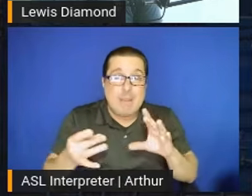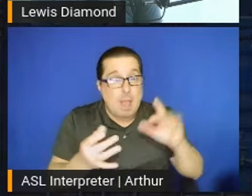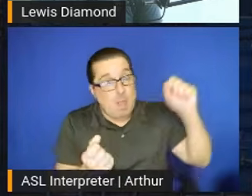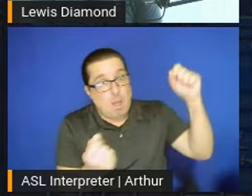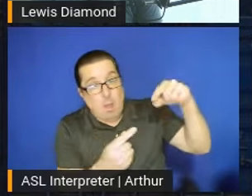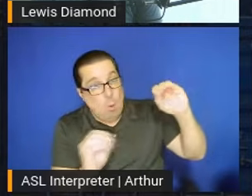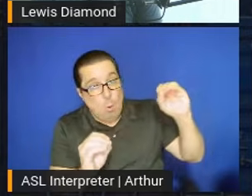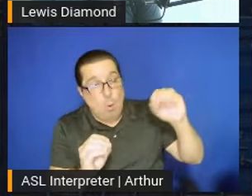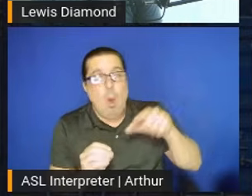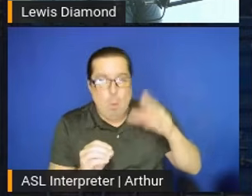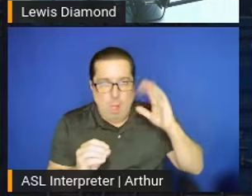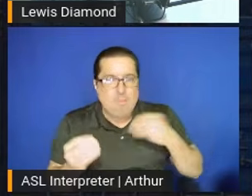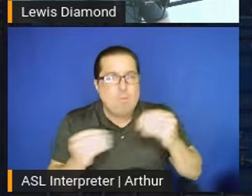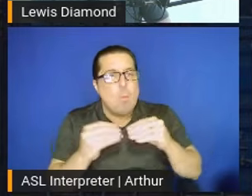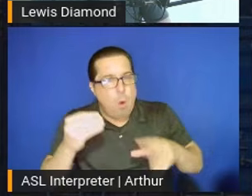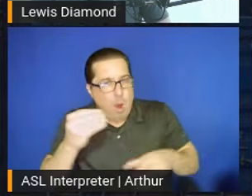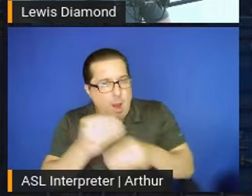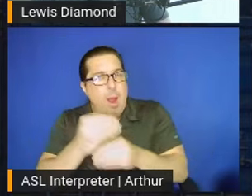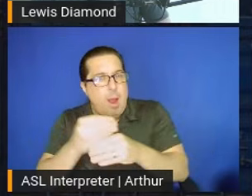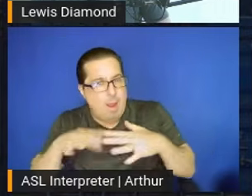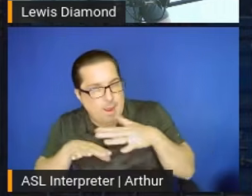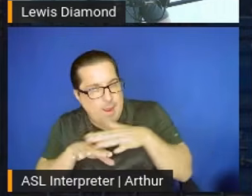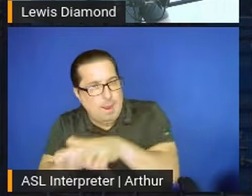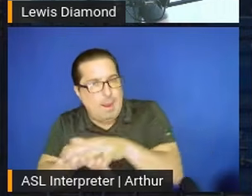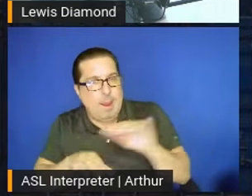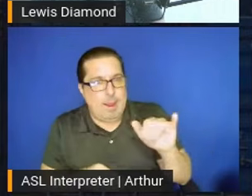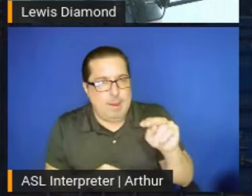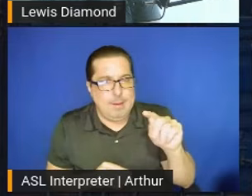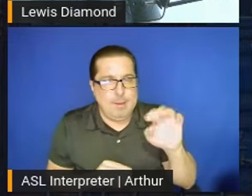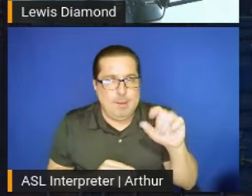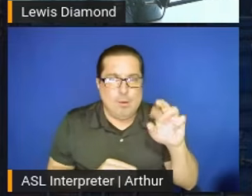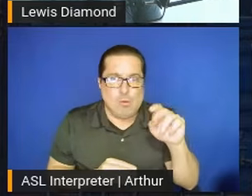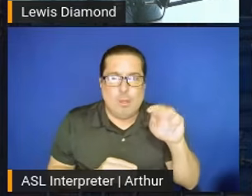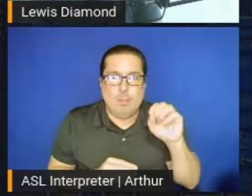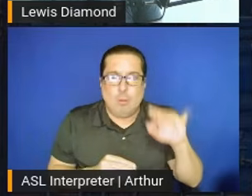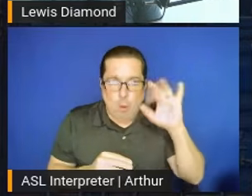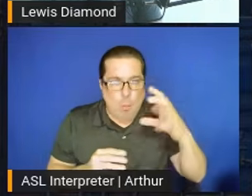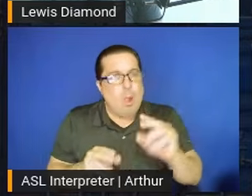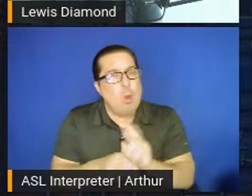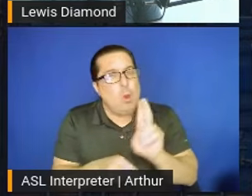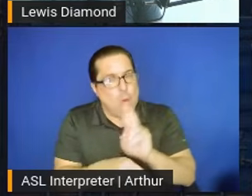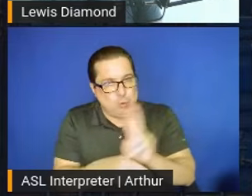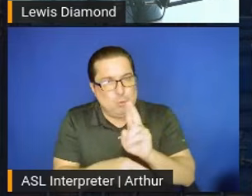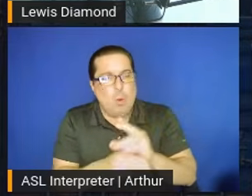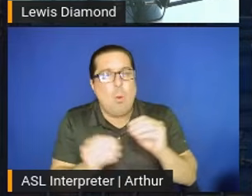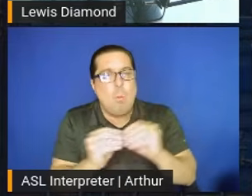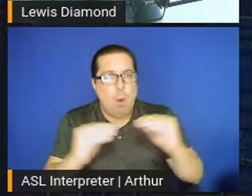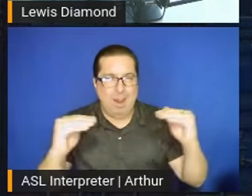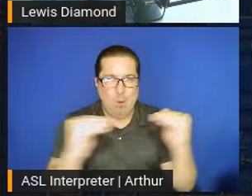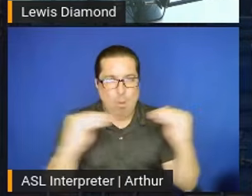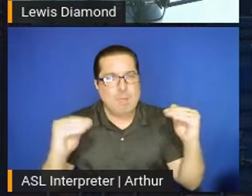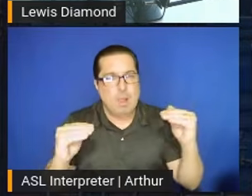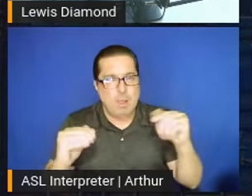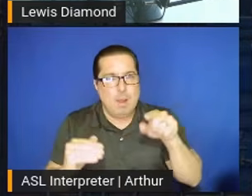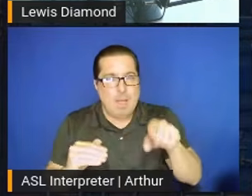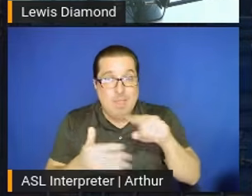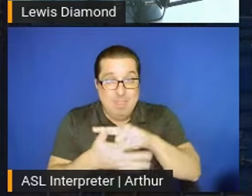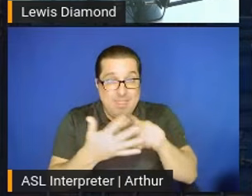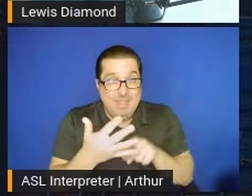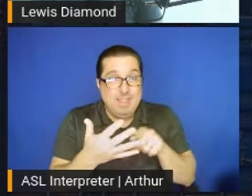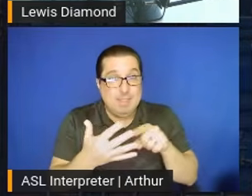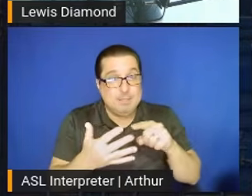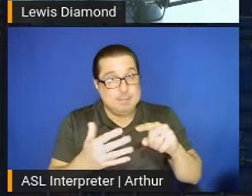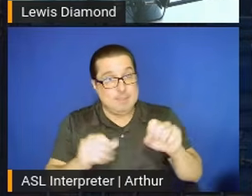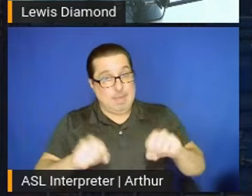more integration that is allowing you to consume the equivalent of these capabilities from